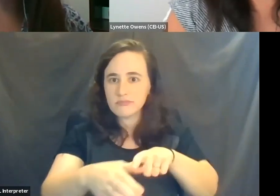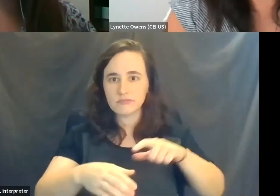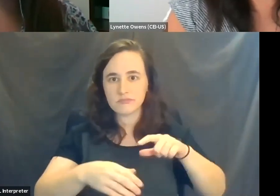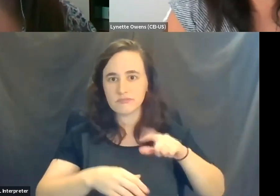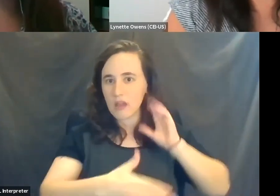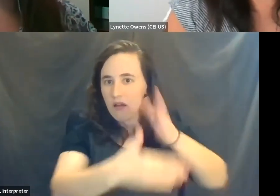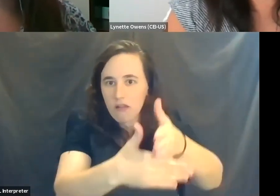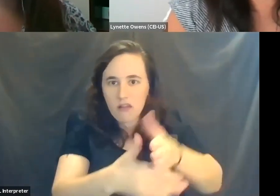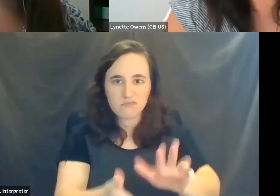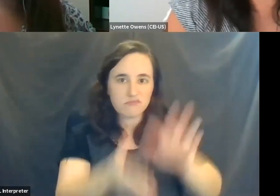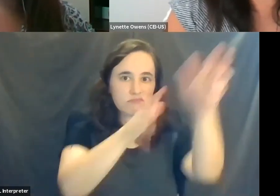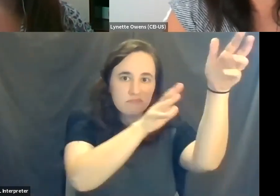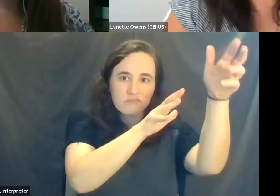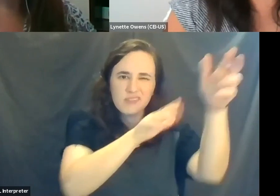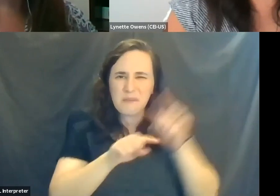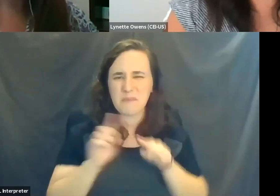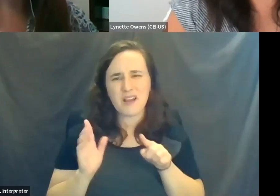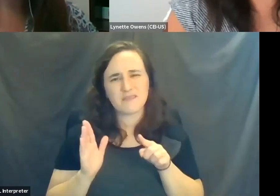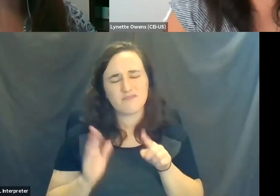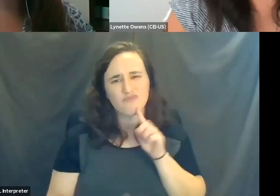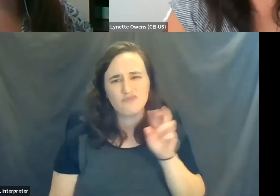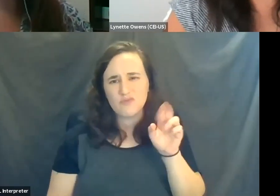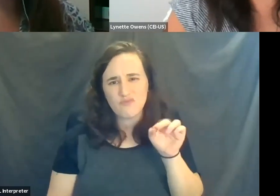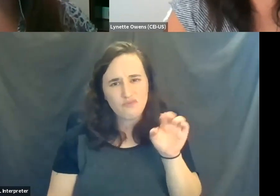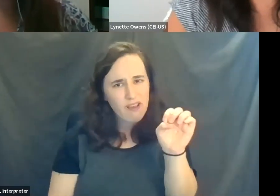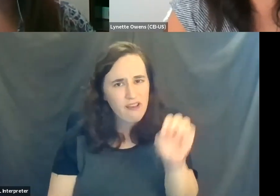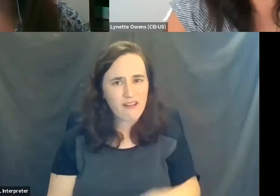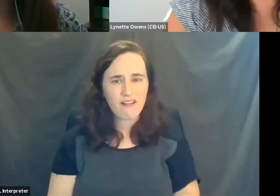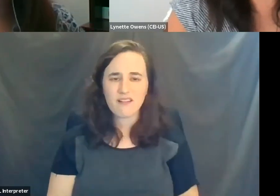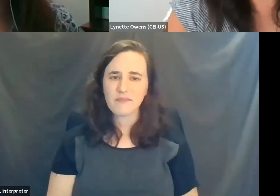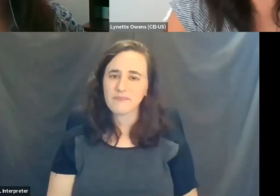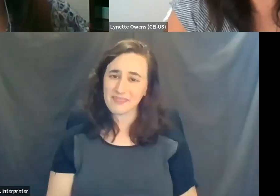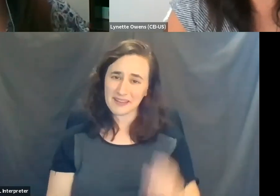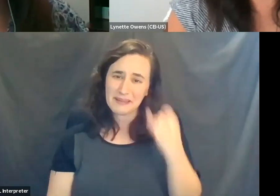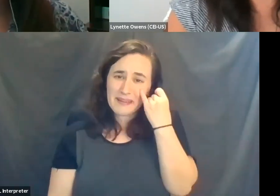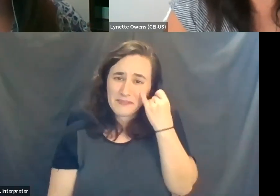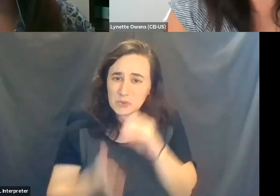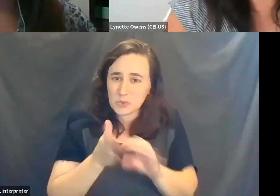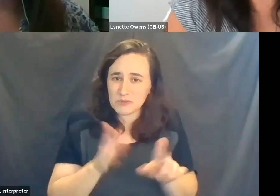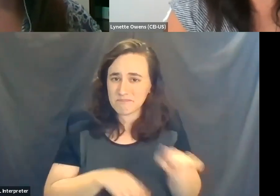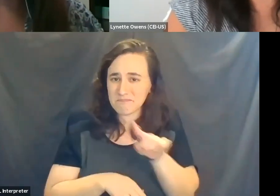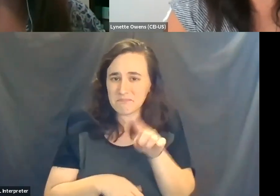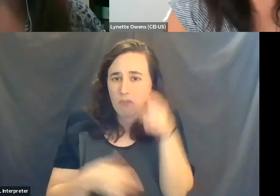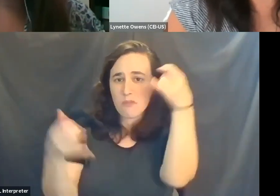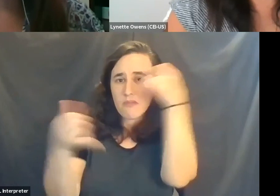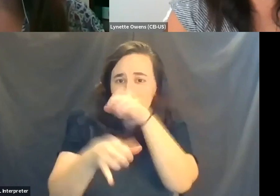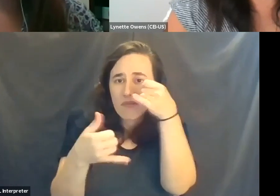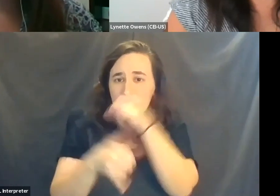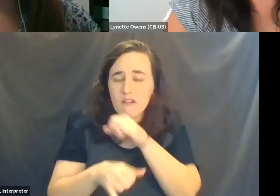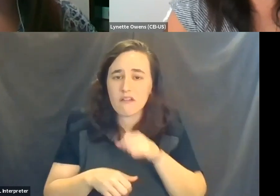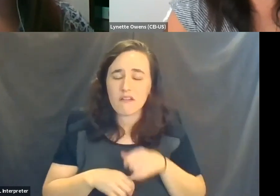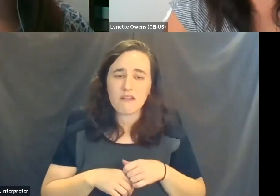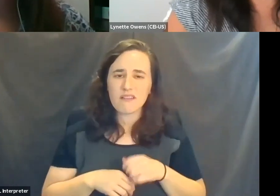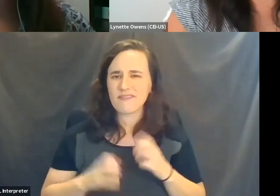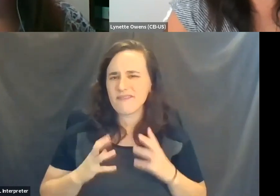I choose to look at those like safe transgressive acts as something to really like lean into and